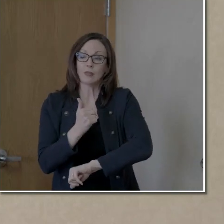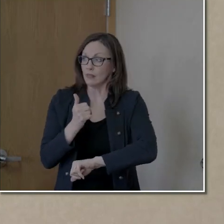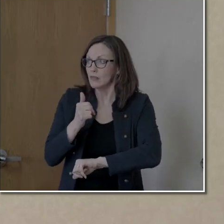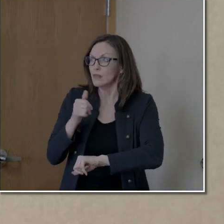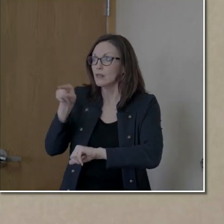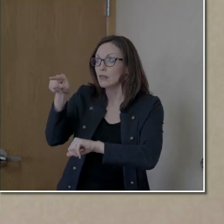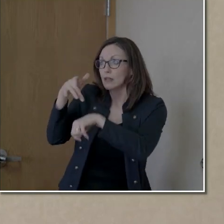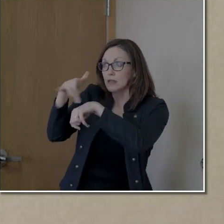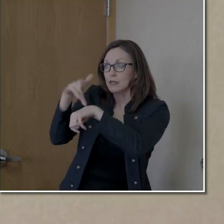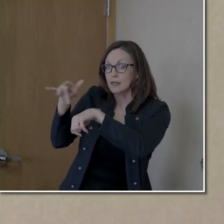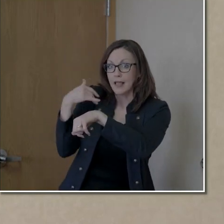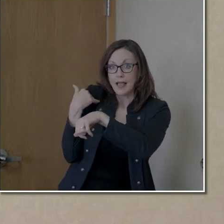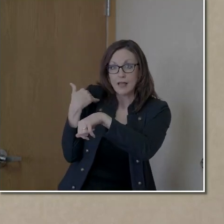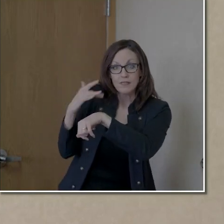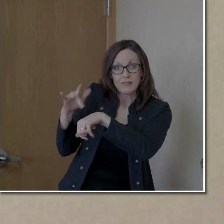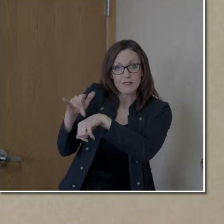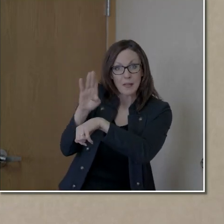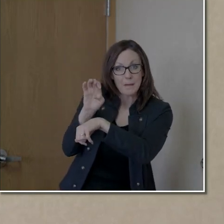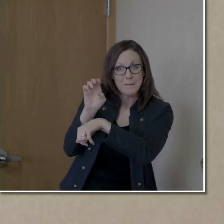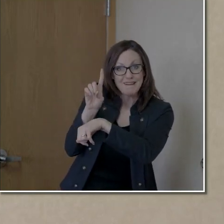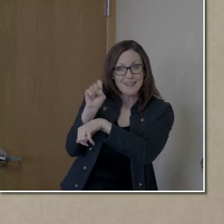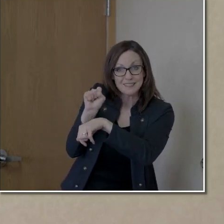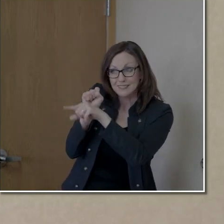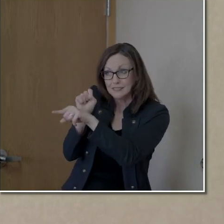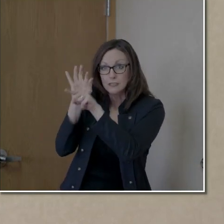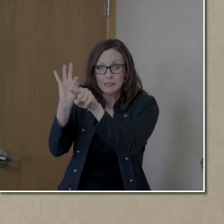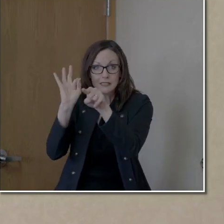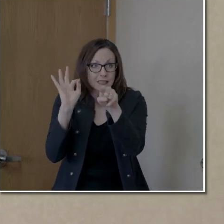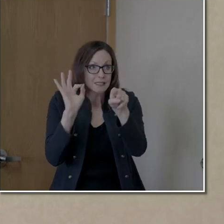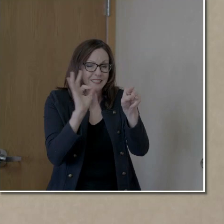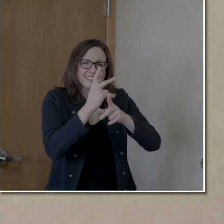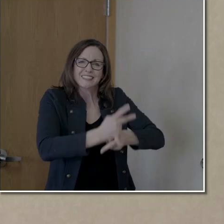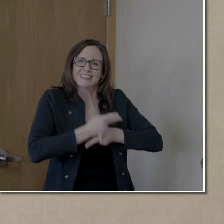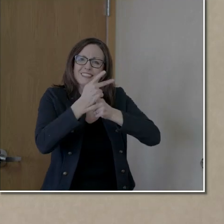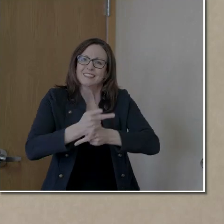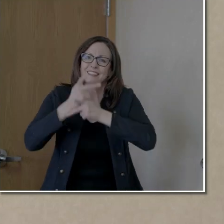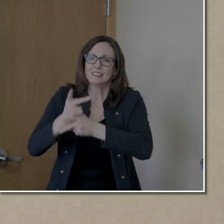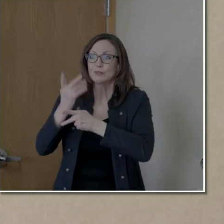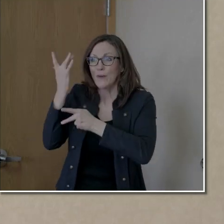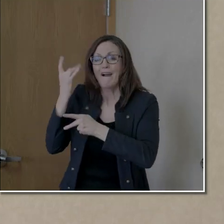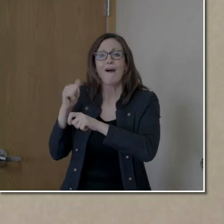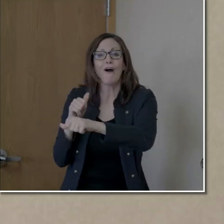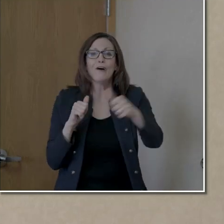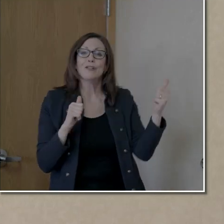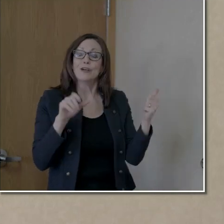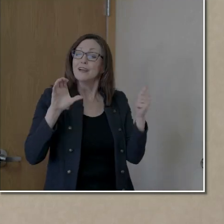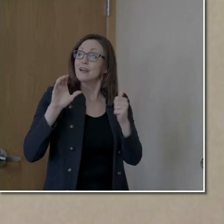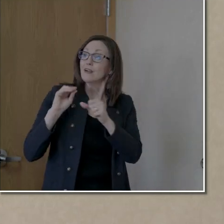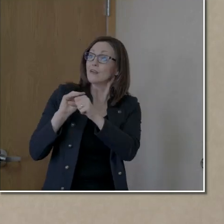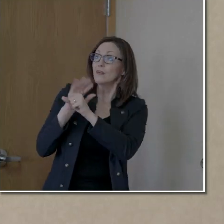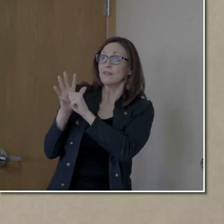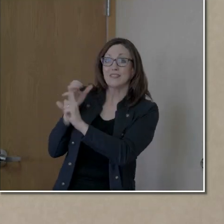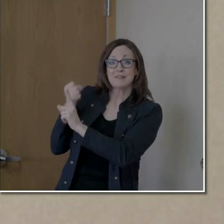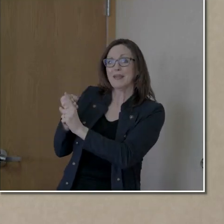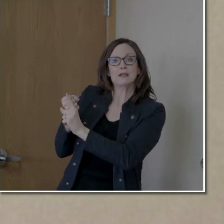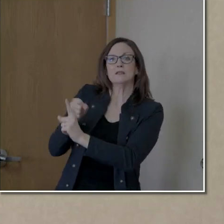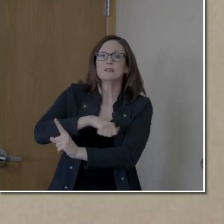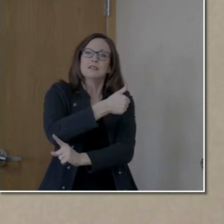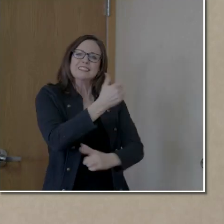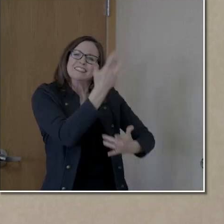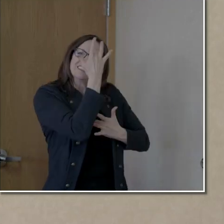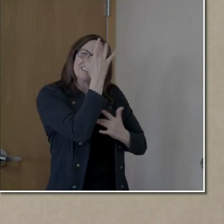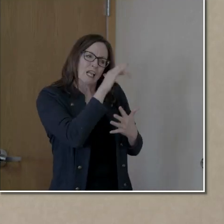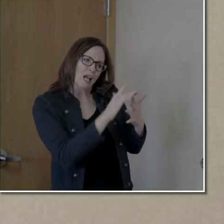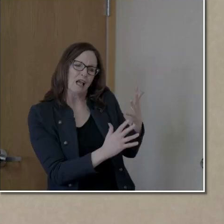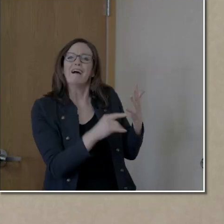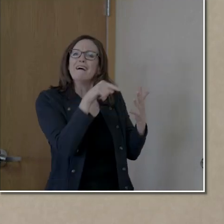increase healthcare capacity. We have worked on increasing surge capacity by supporting the alternate care